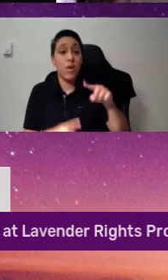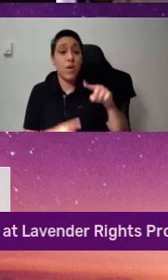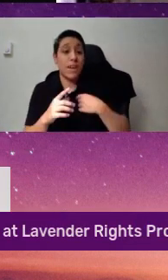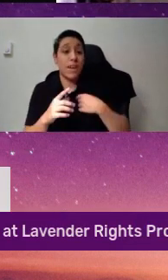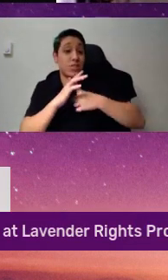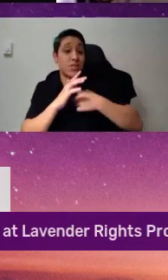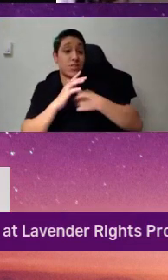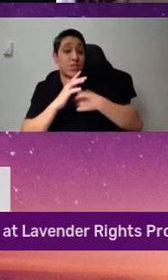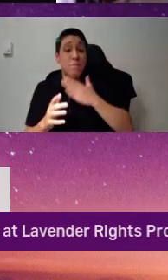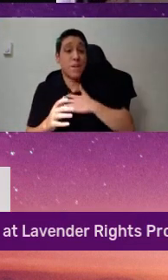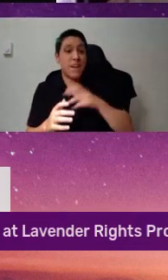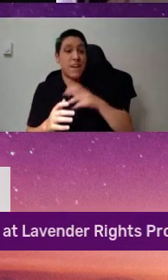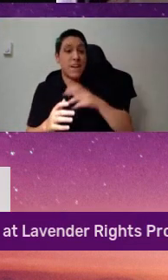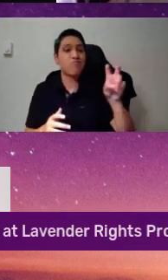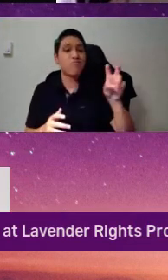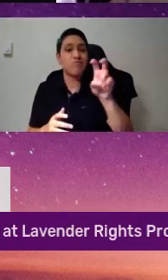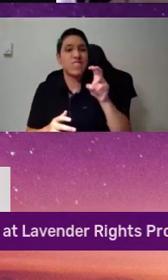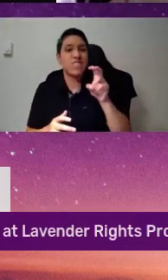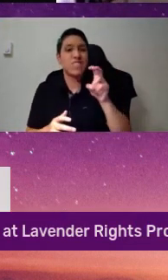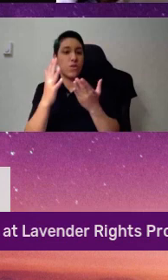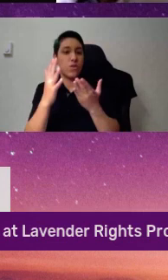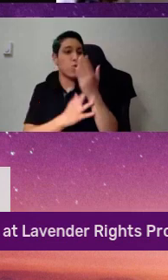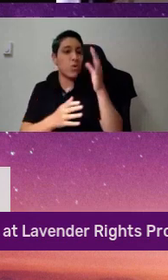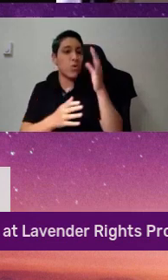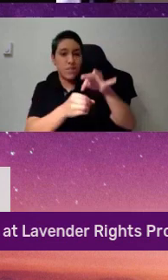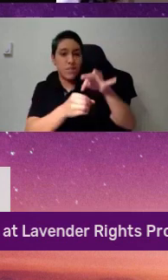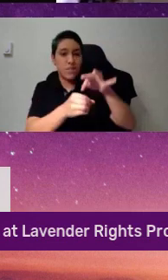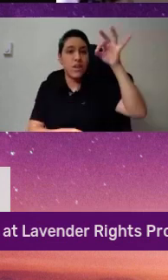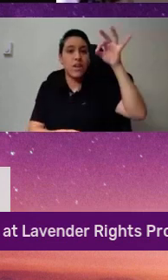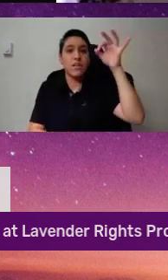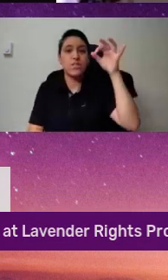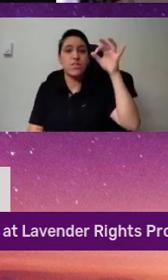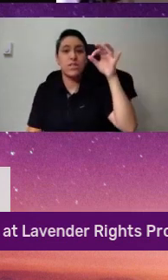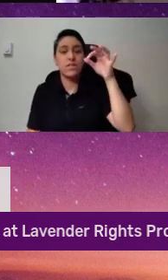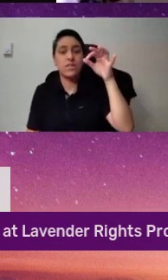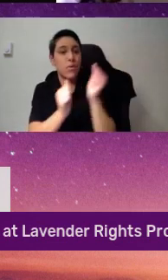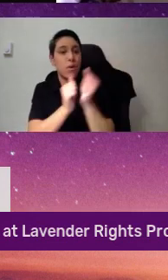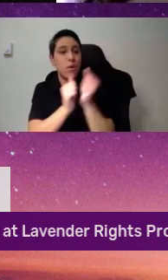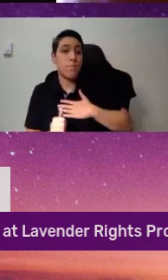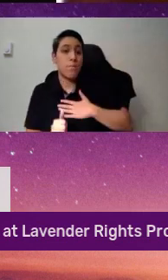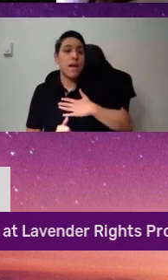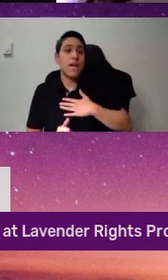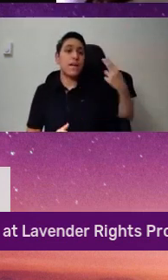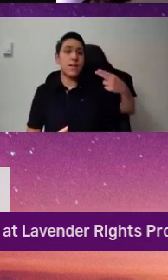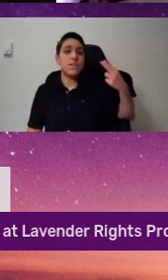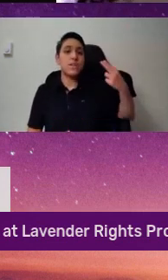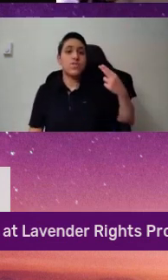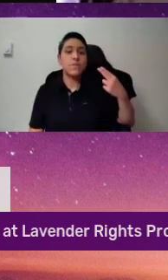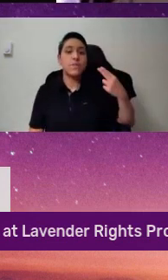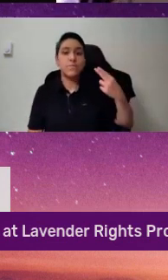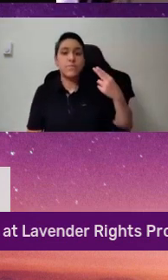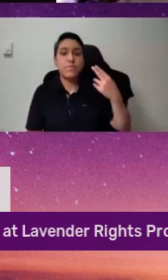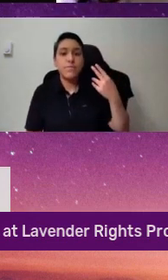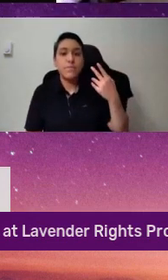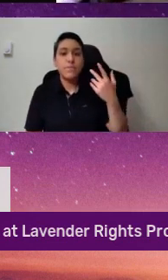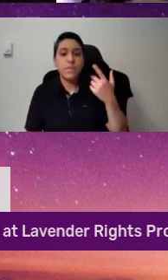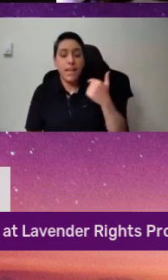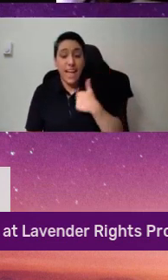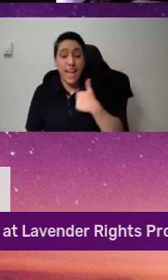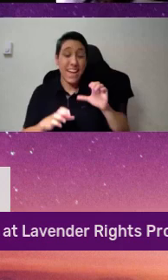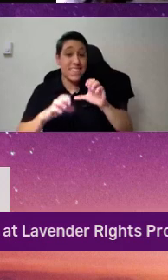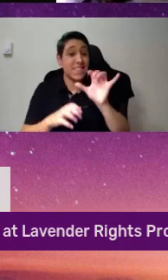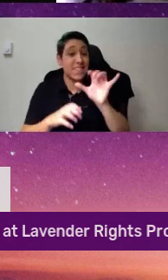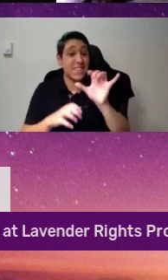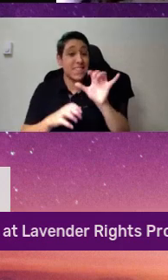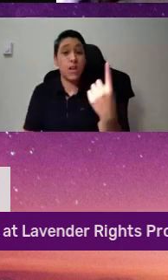through spirituality and reconnecting with my ancestry, in doing so alone, as many of us do as